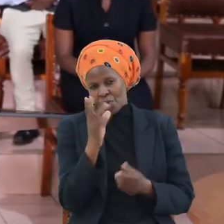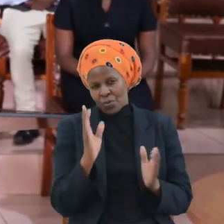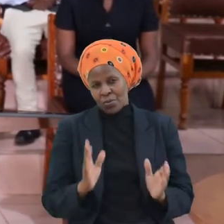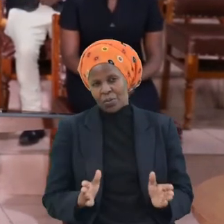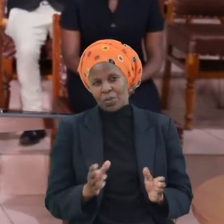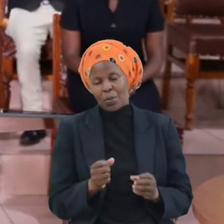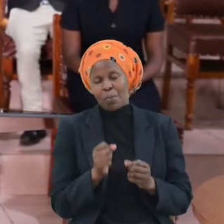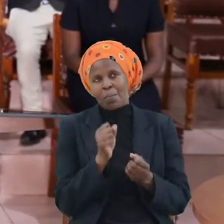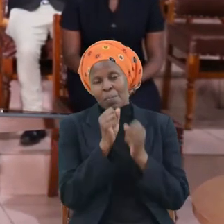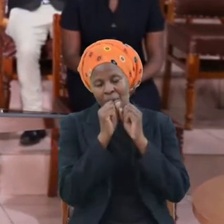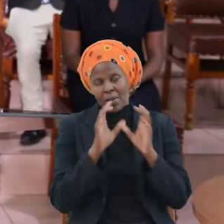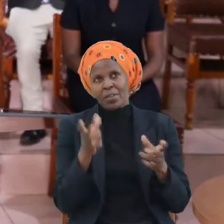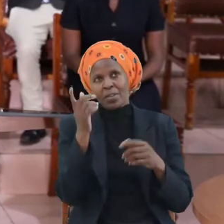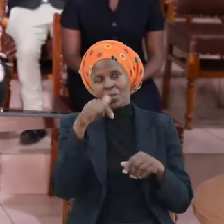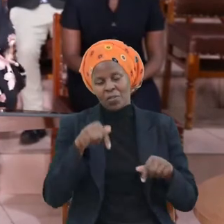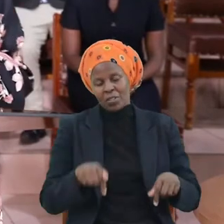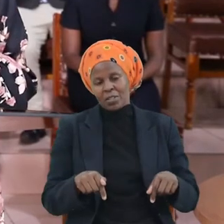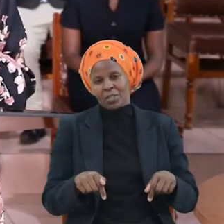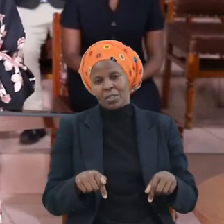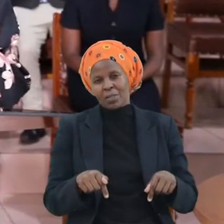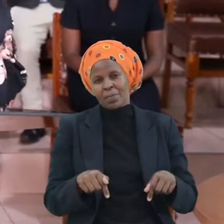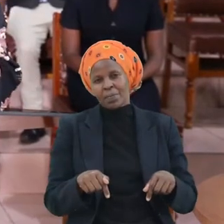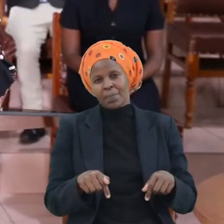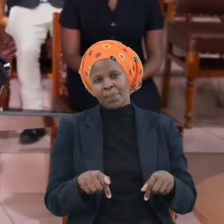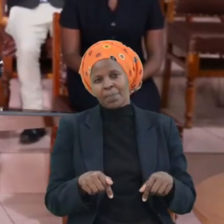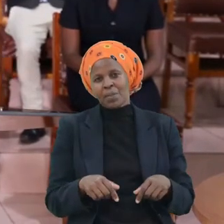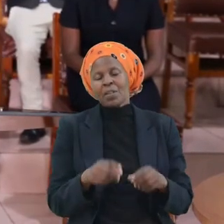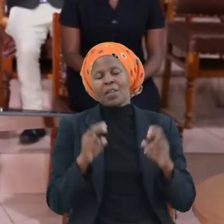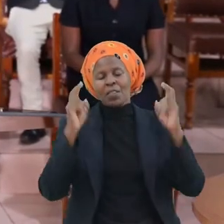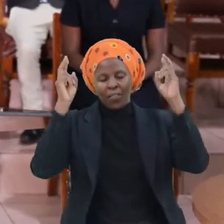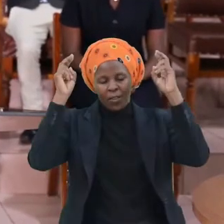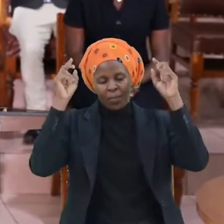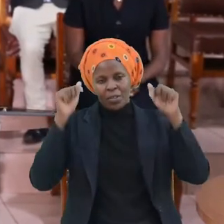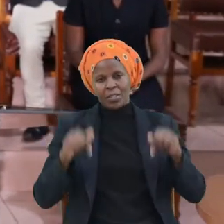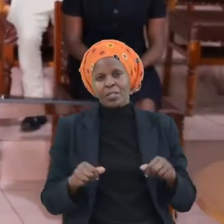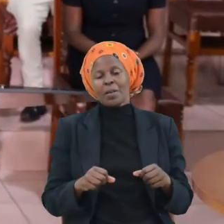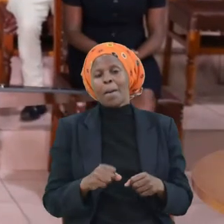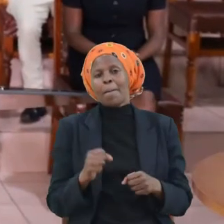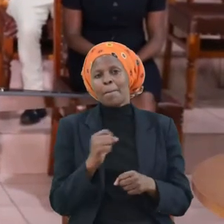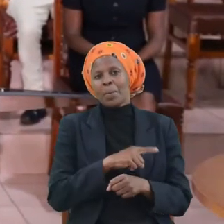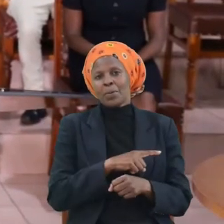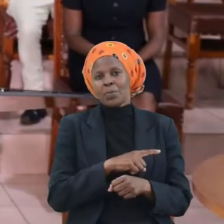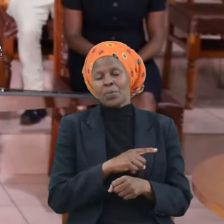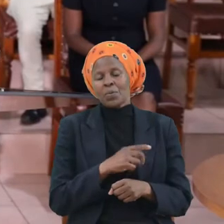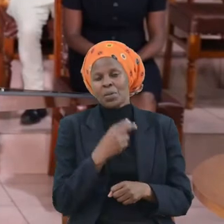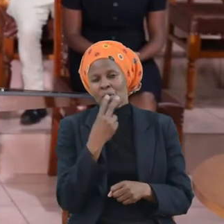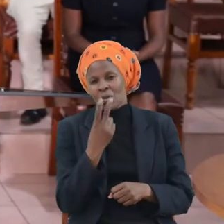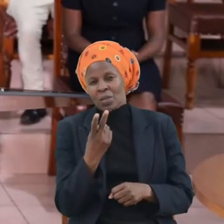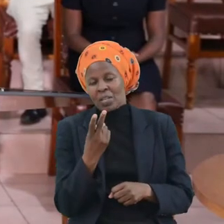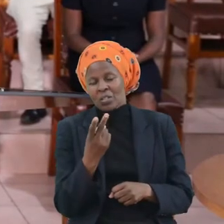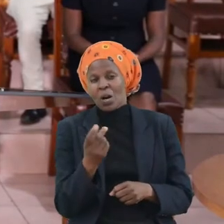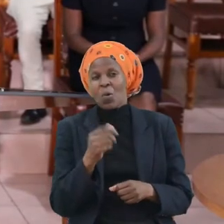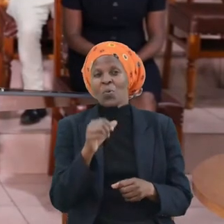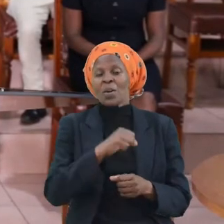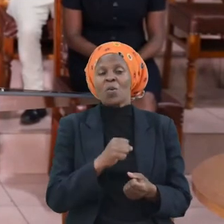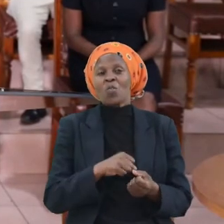We bless the Lord for this day. Our theme this month, we are looking at overcoming